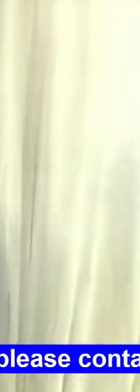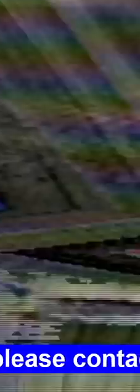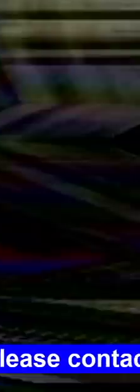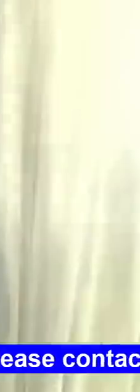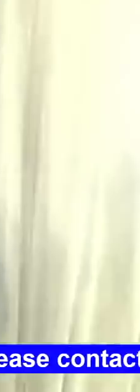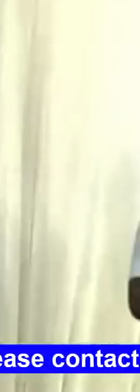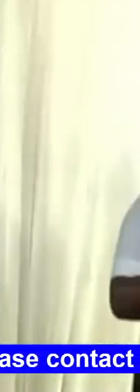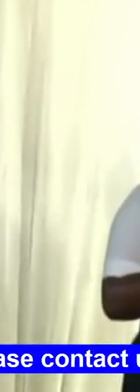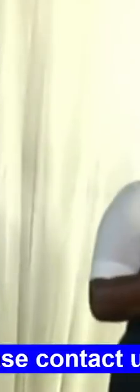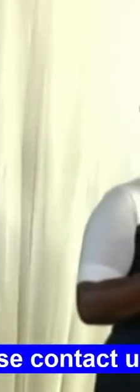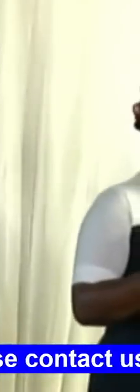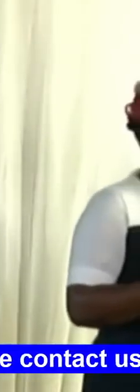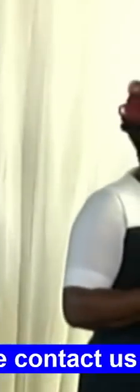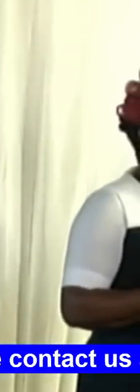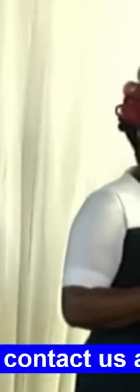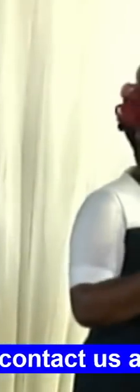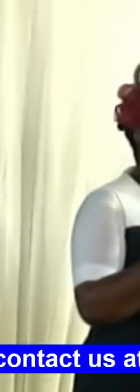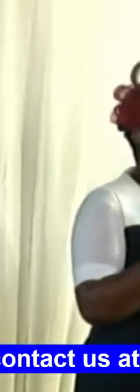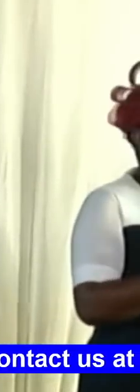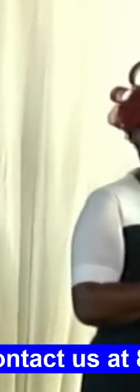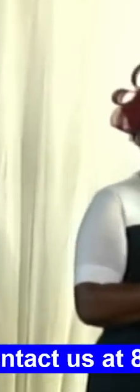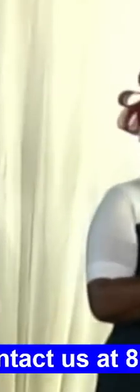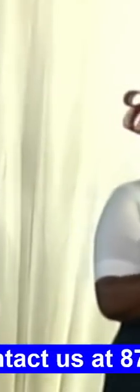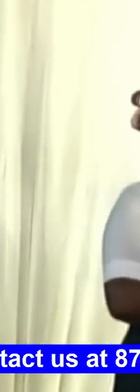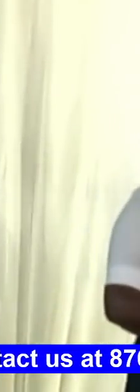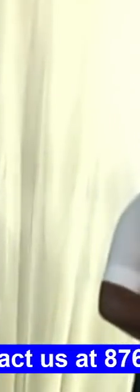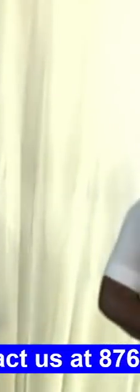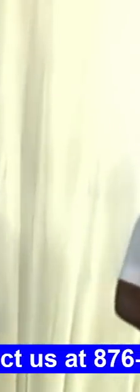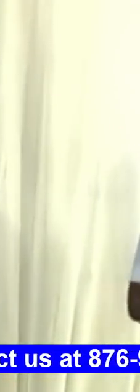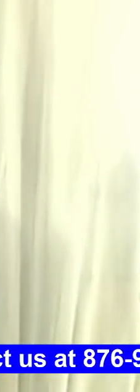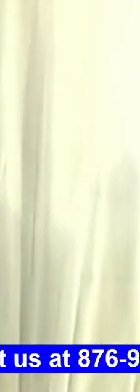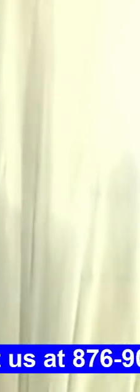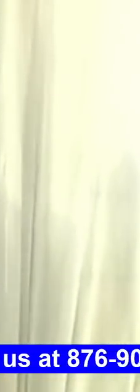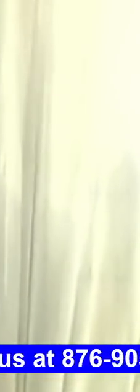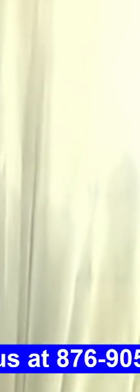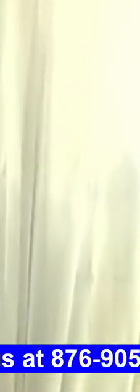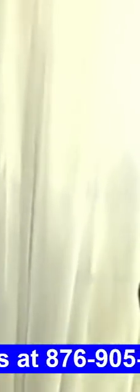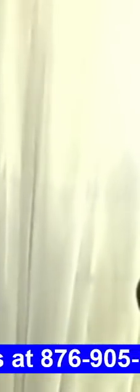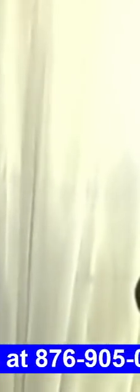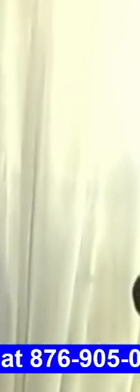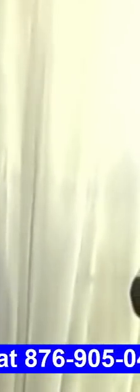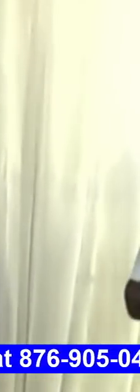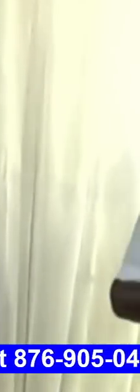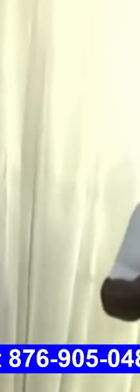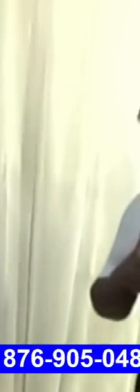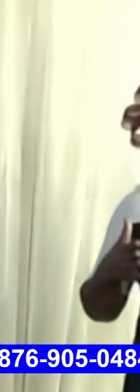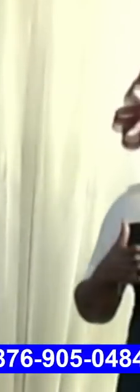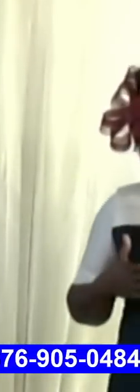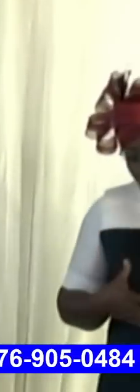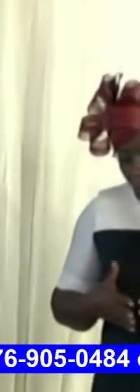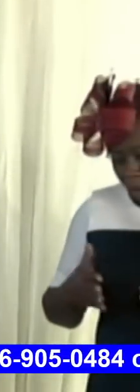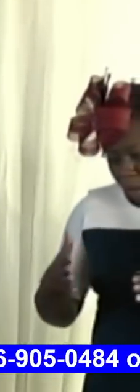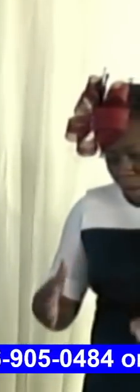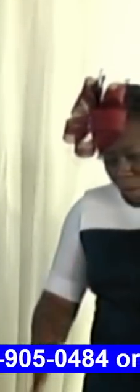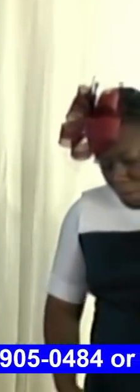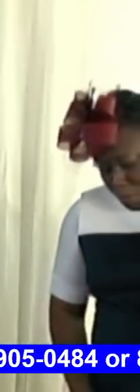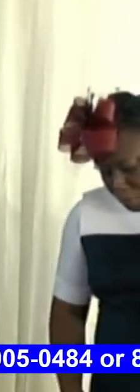in the sanctuary, those who are online, and those who will be hearing this word